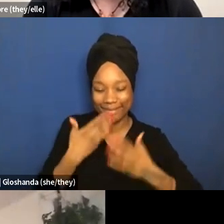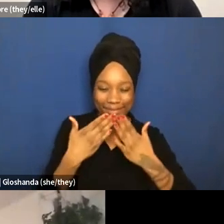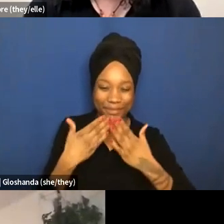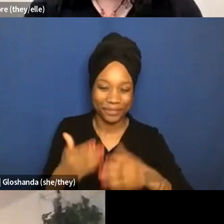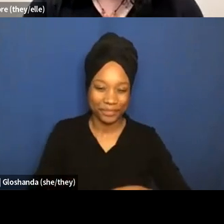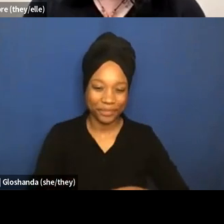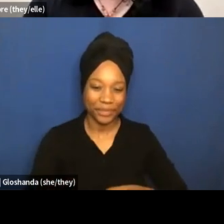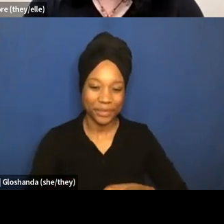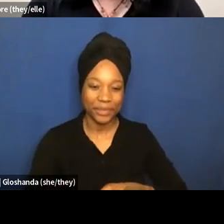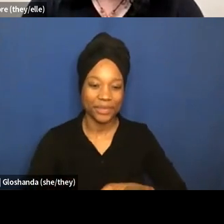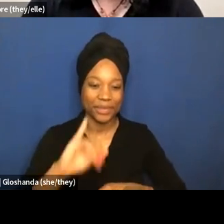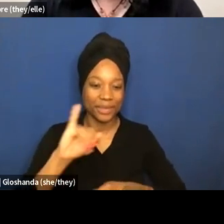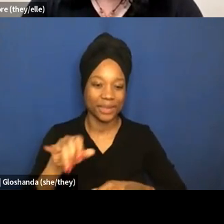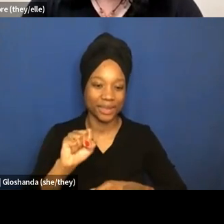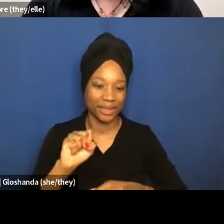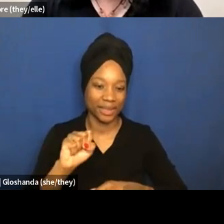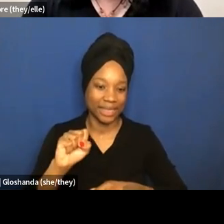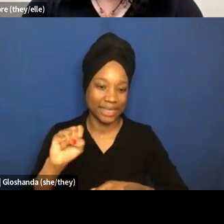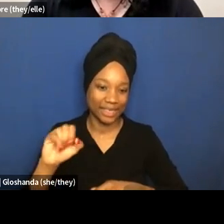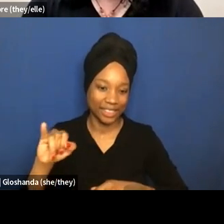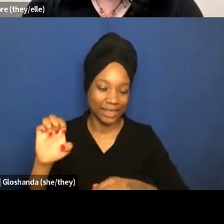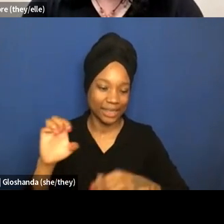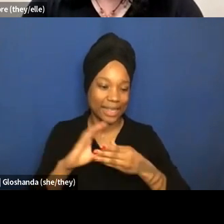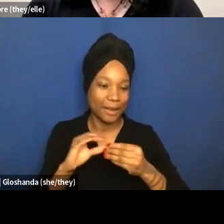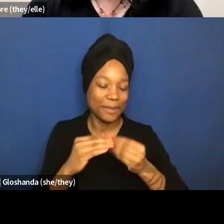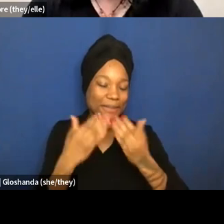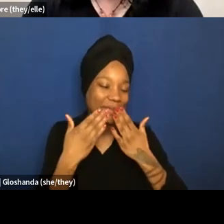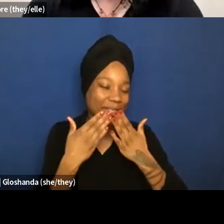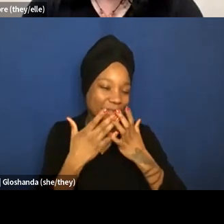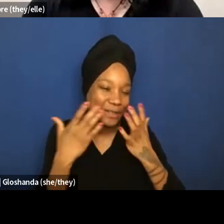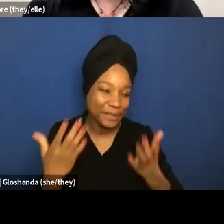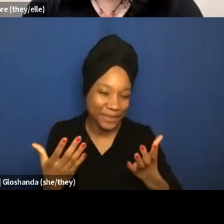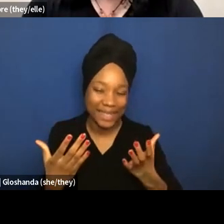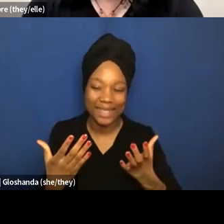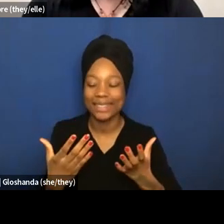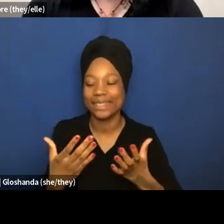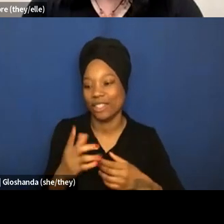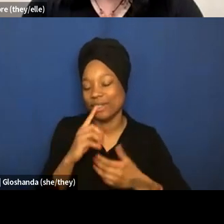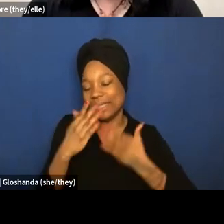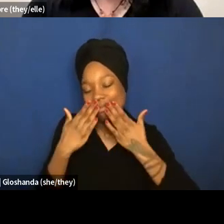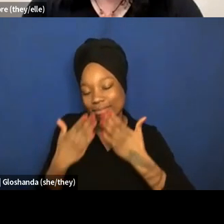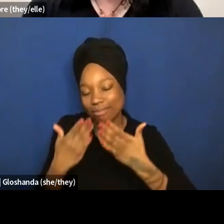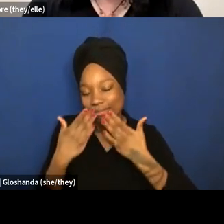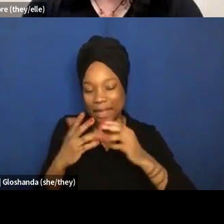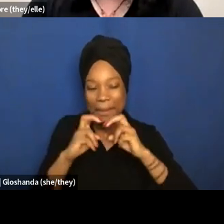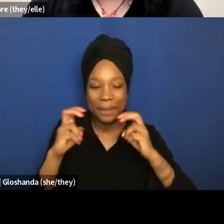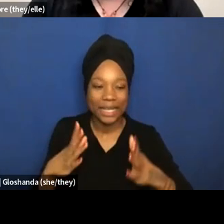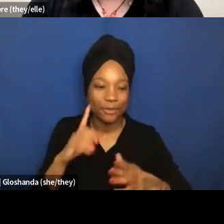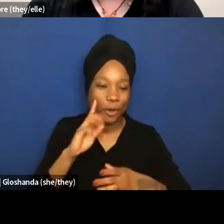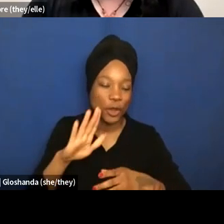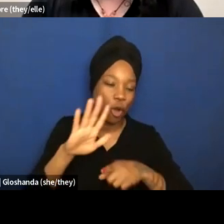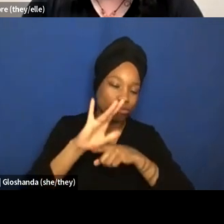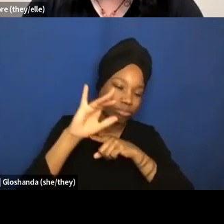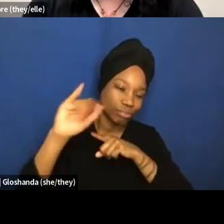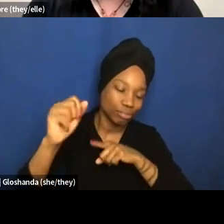Thank you so much, Mayowa. And I just want to echo that gratitude to all of the panelists for the brilliance and the wisdom and